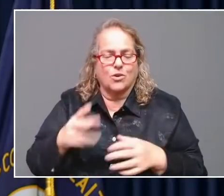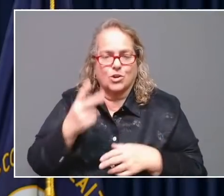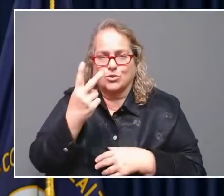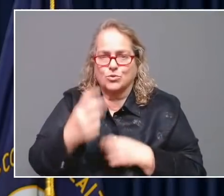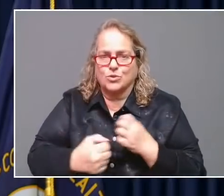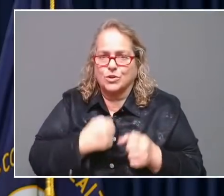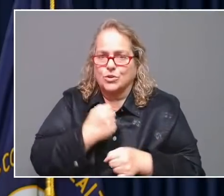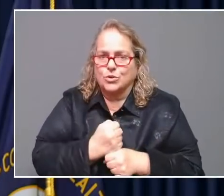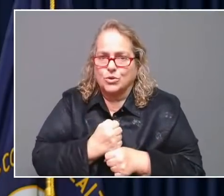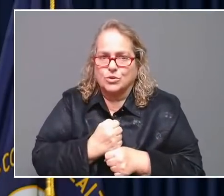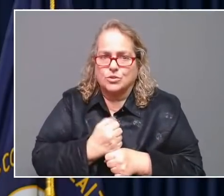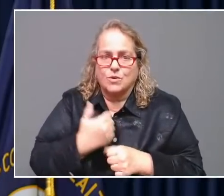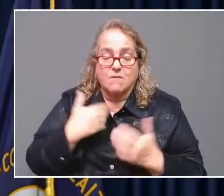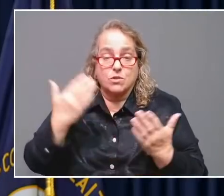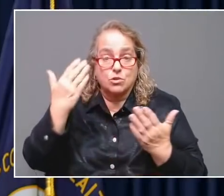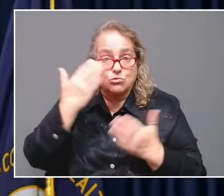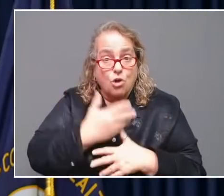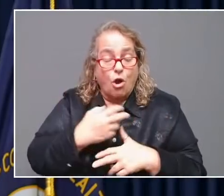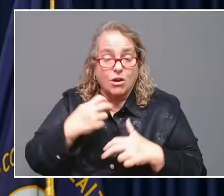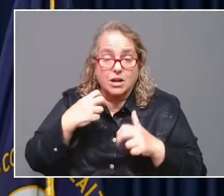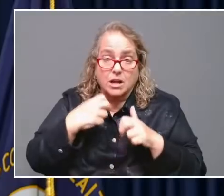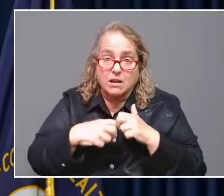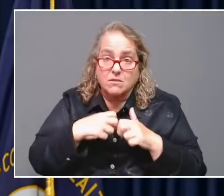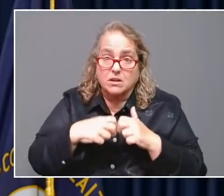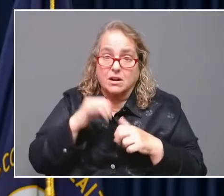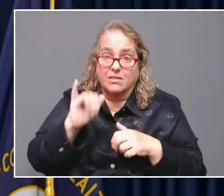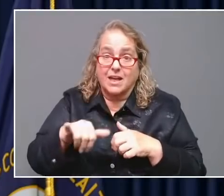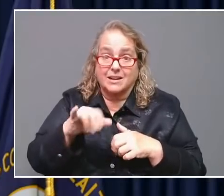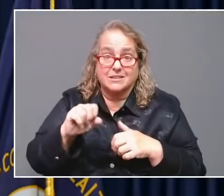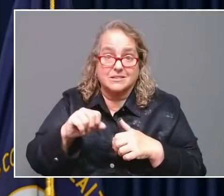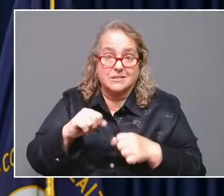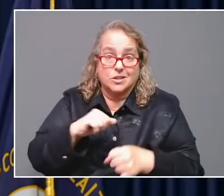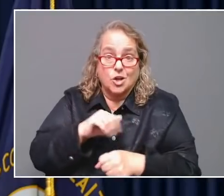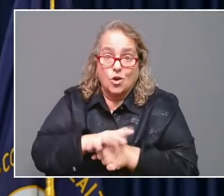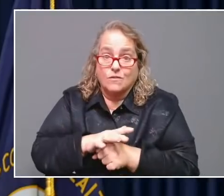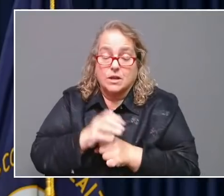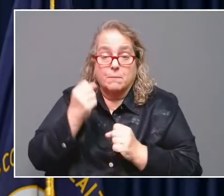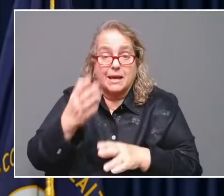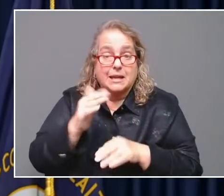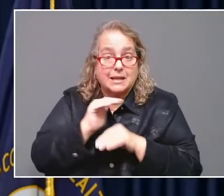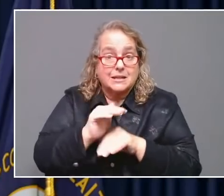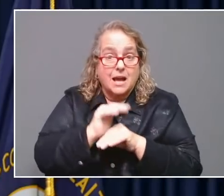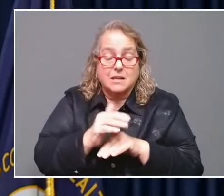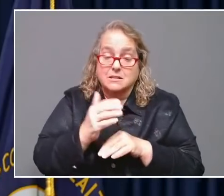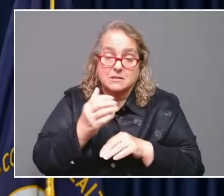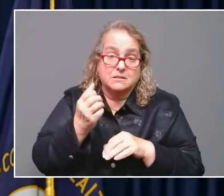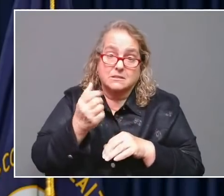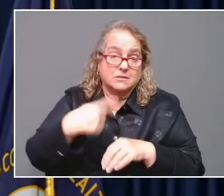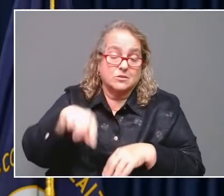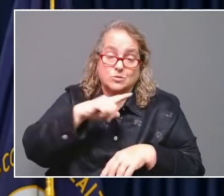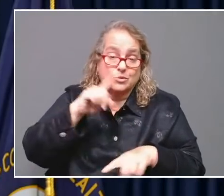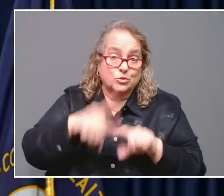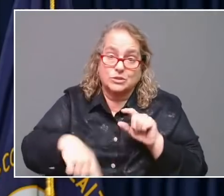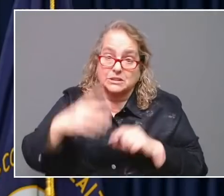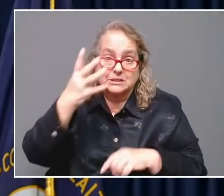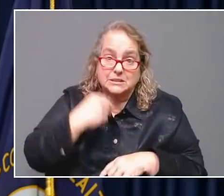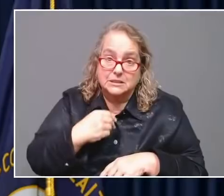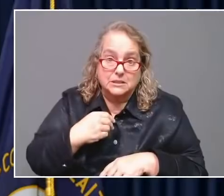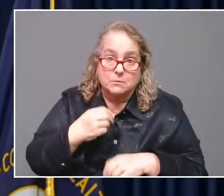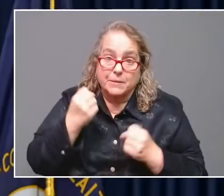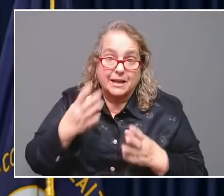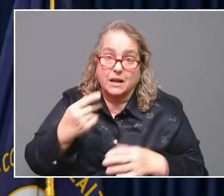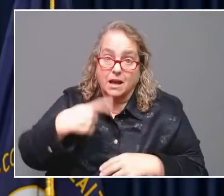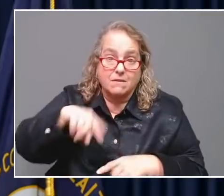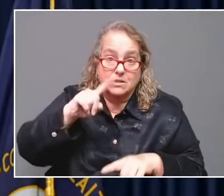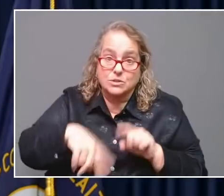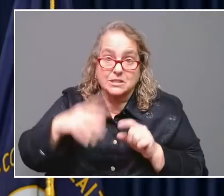the dark difficulty that is COVID, and many nights I know all of us couldn't sleep over and over, not knowing where the world